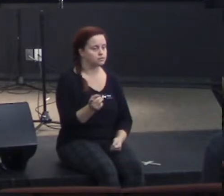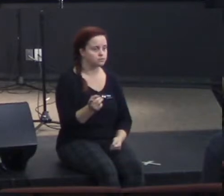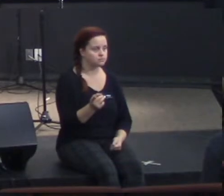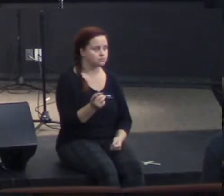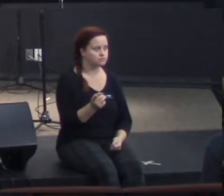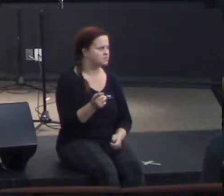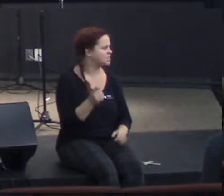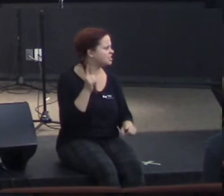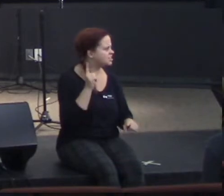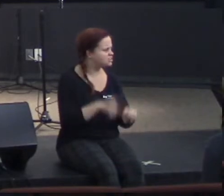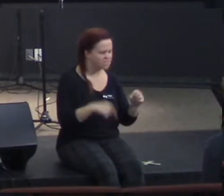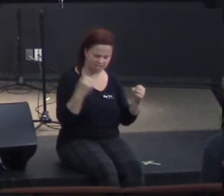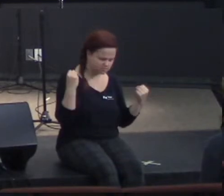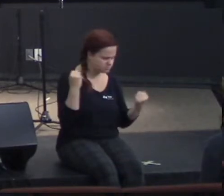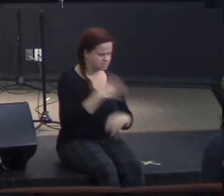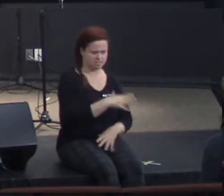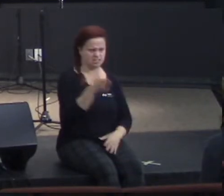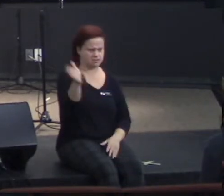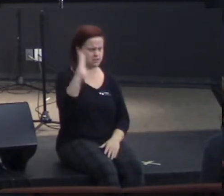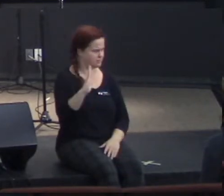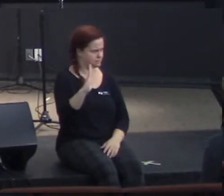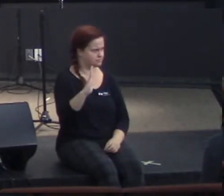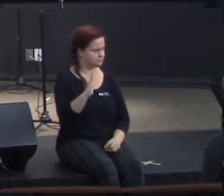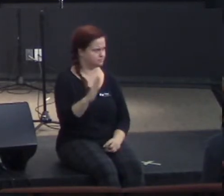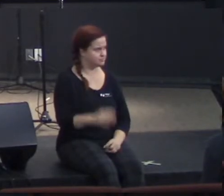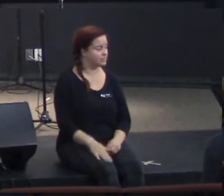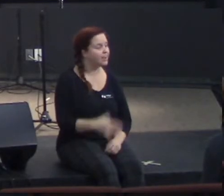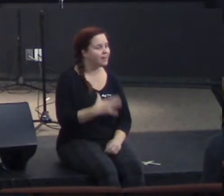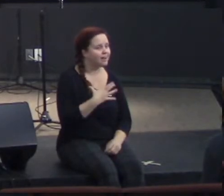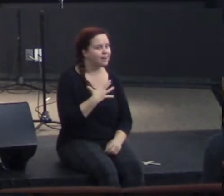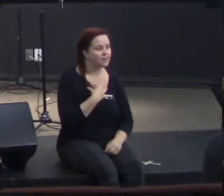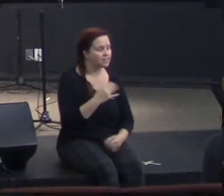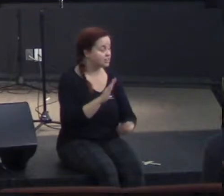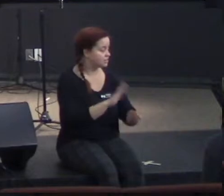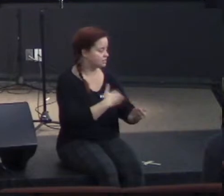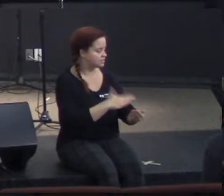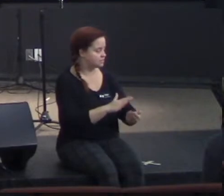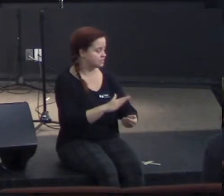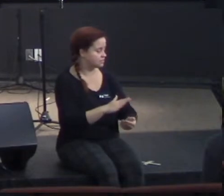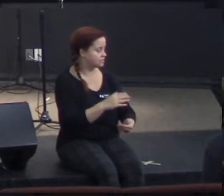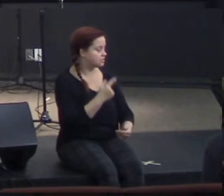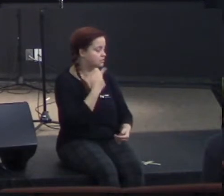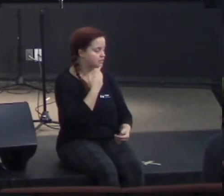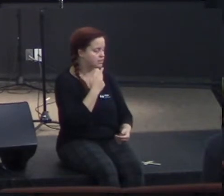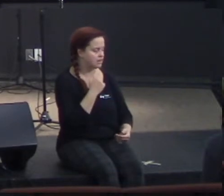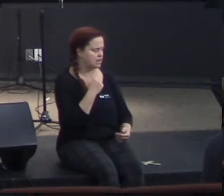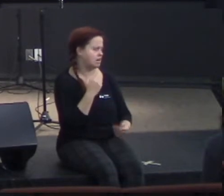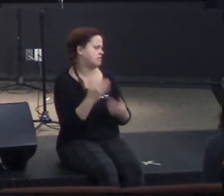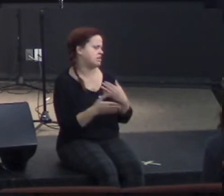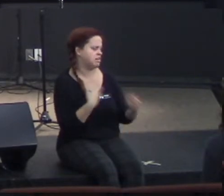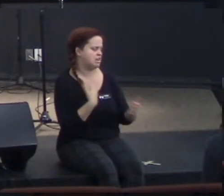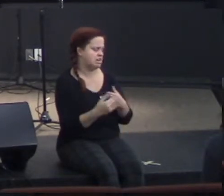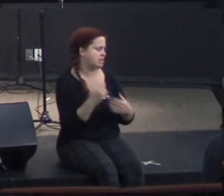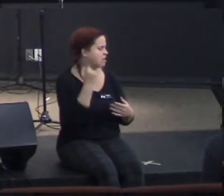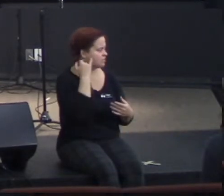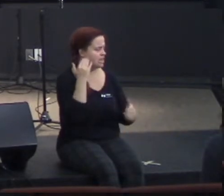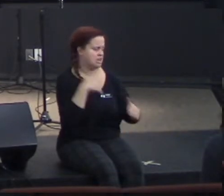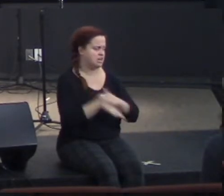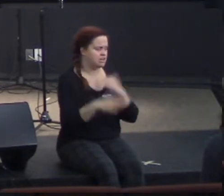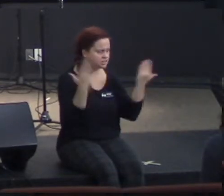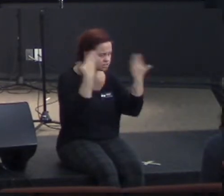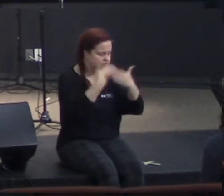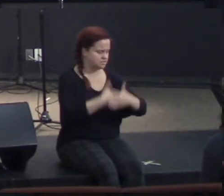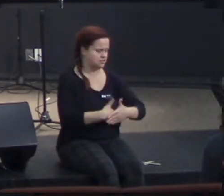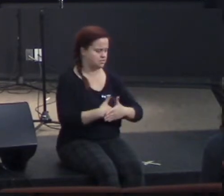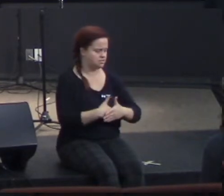You can't scare Him away. I like how the psalmist, you know, kind of says, even if I go into darkness and I